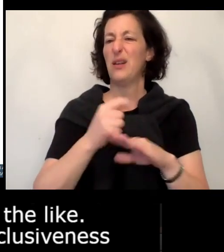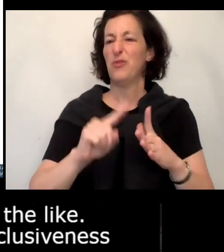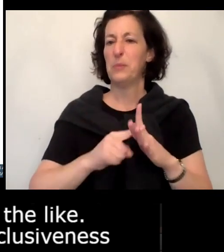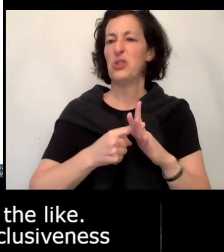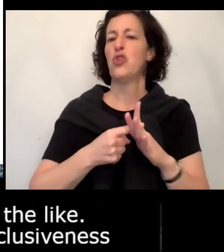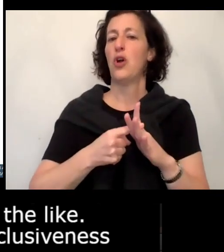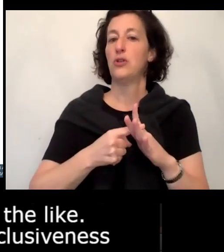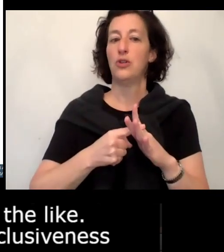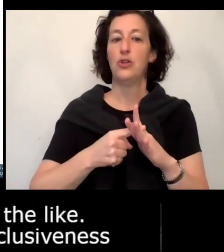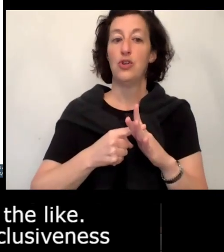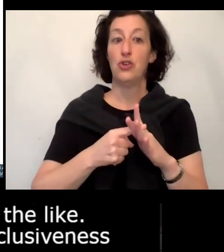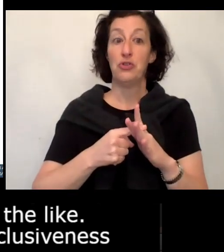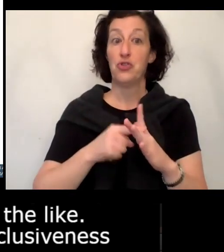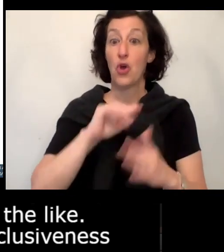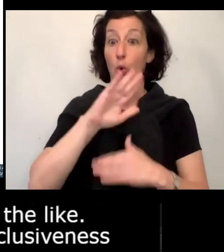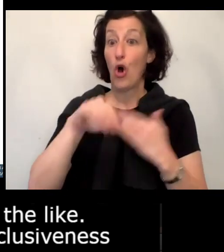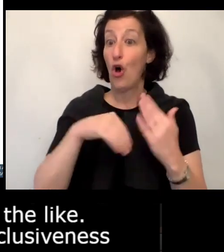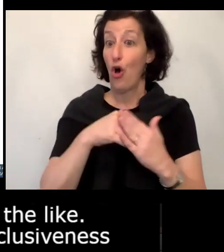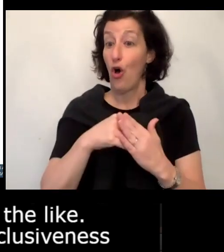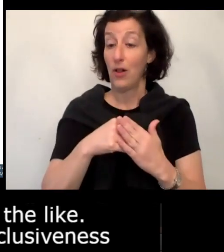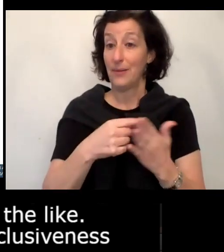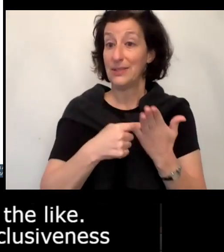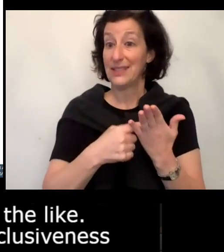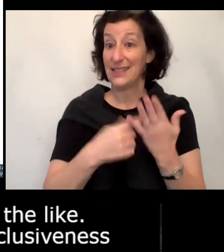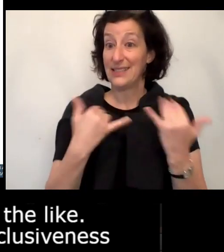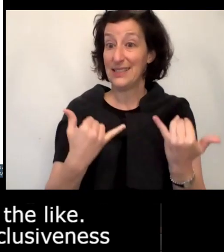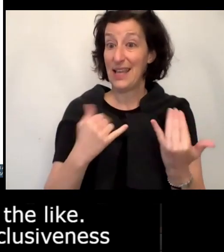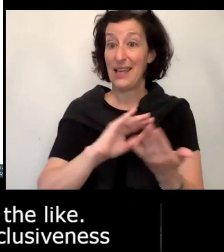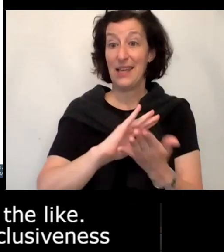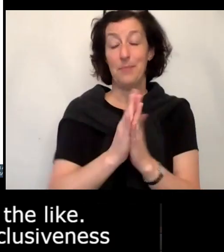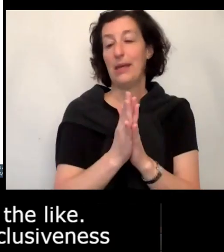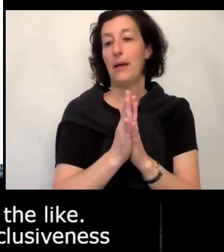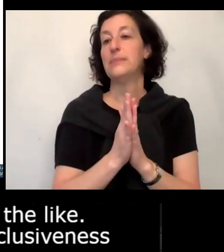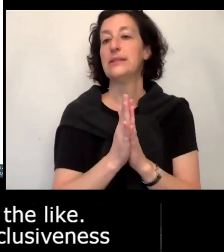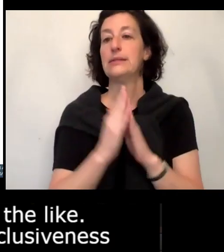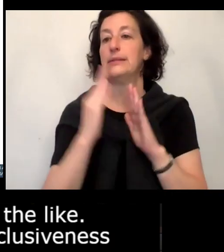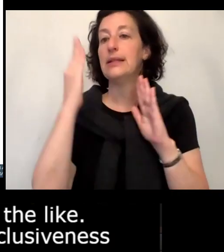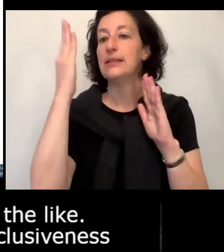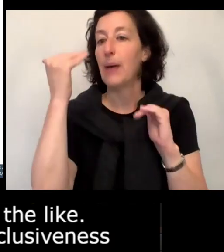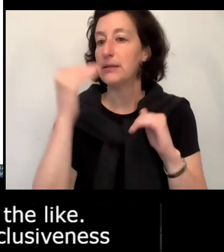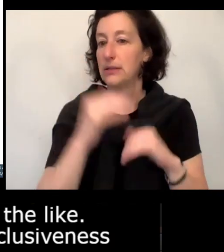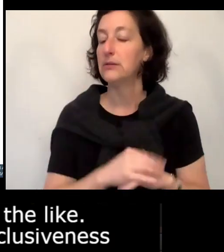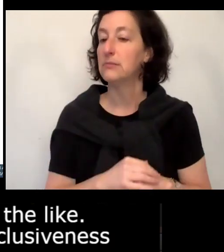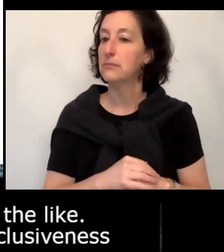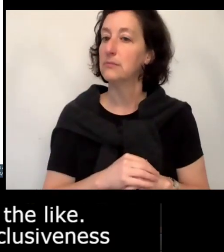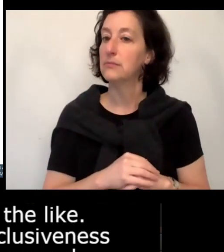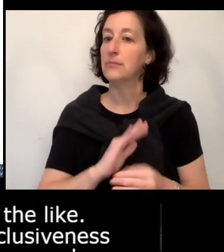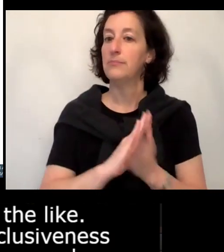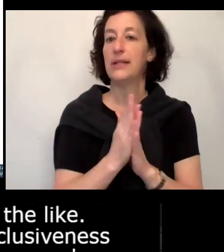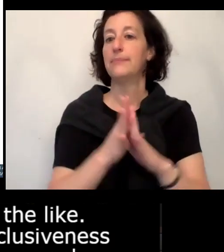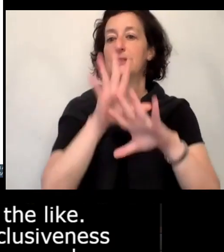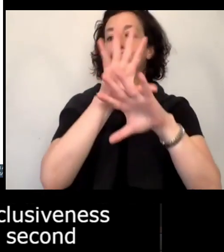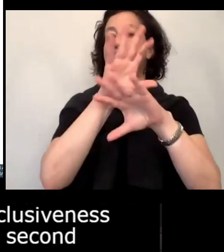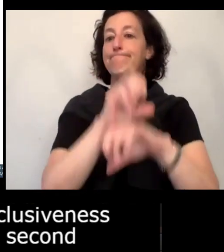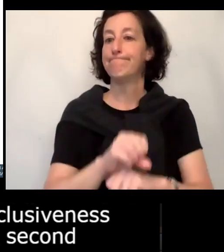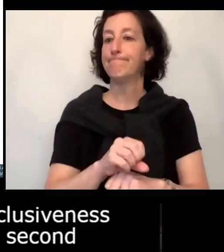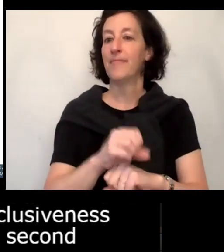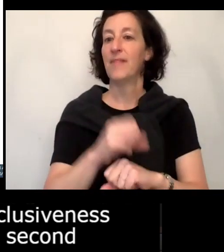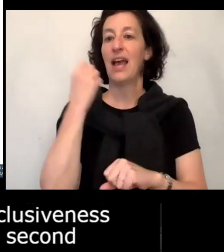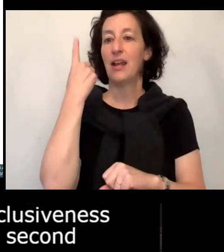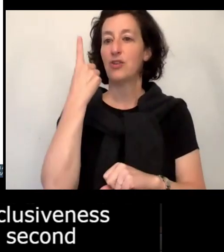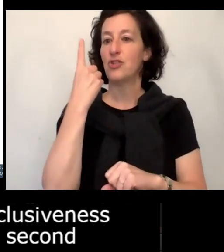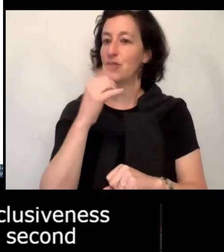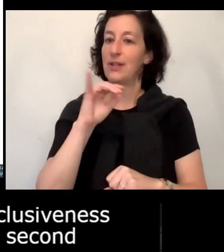this all becomes second nature, becomes expected and understood as a baseline